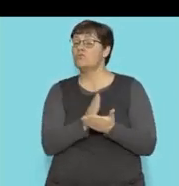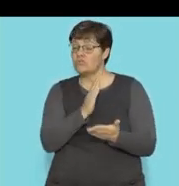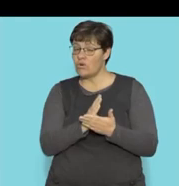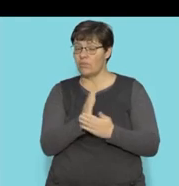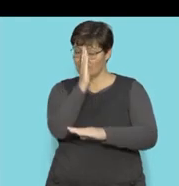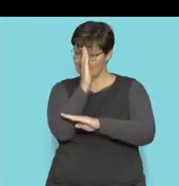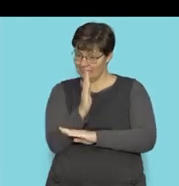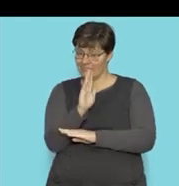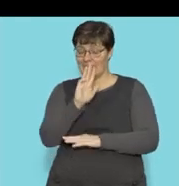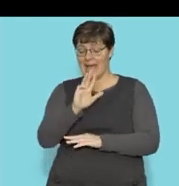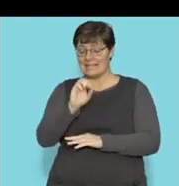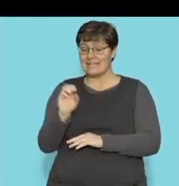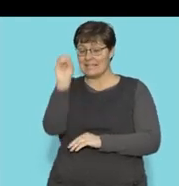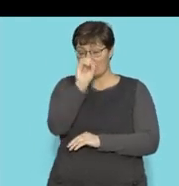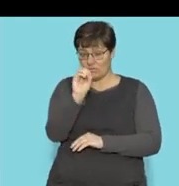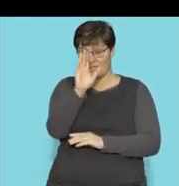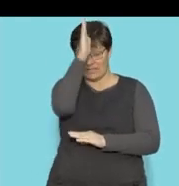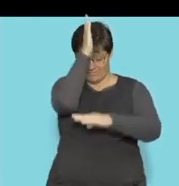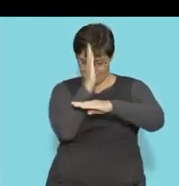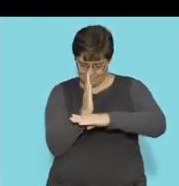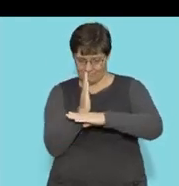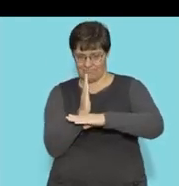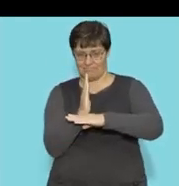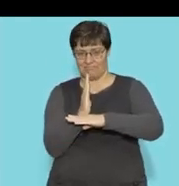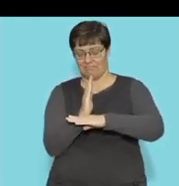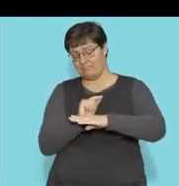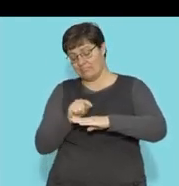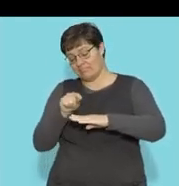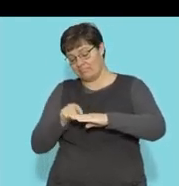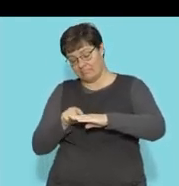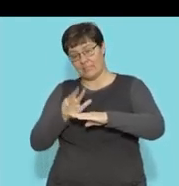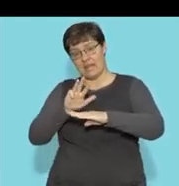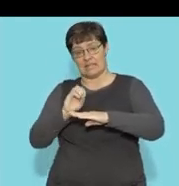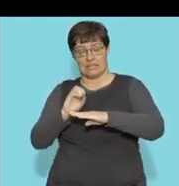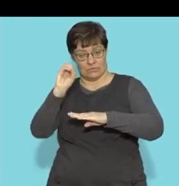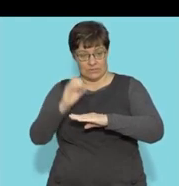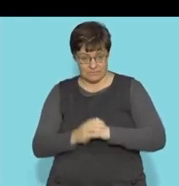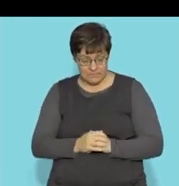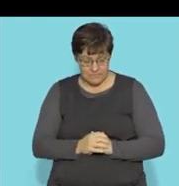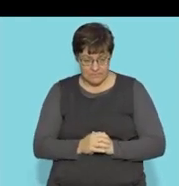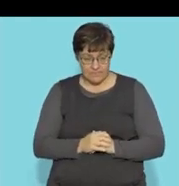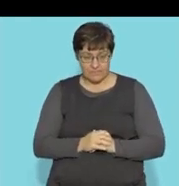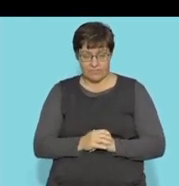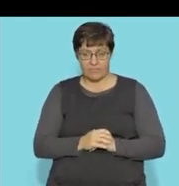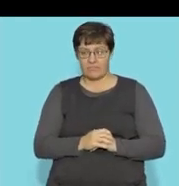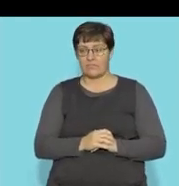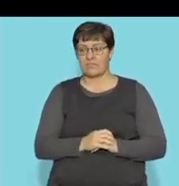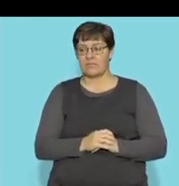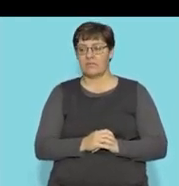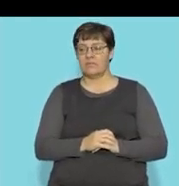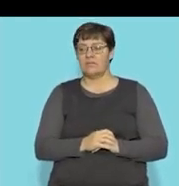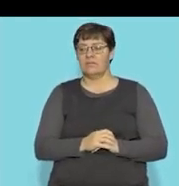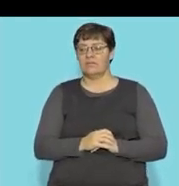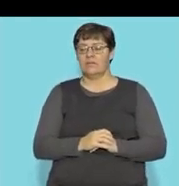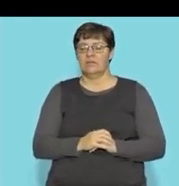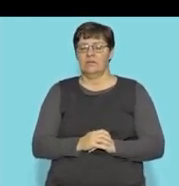you star or highlight the fact that it's the area of the base by the perpendicular height. So the perpendicular height has